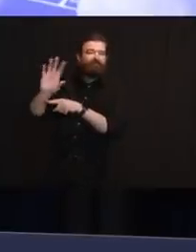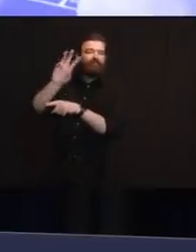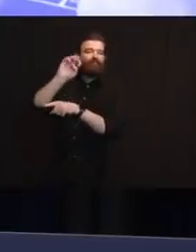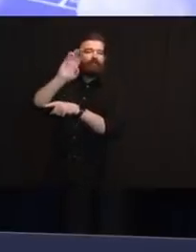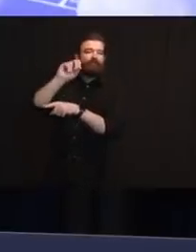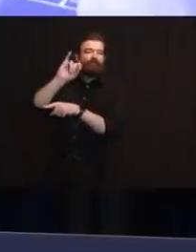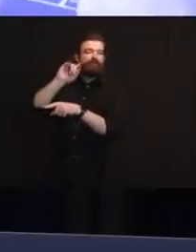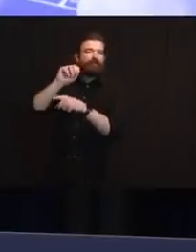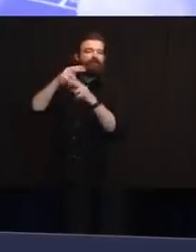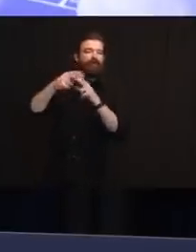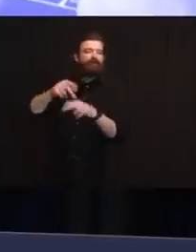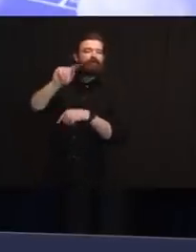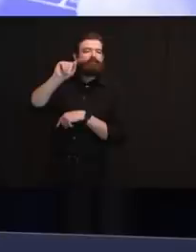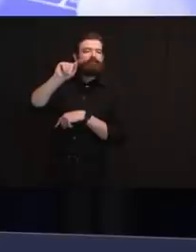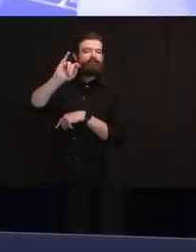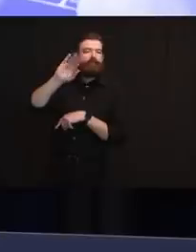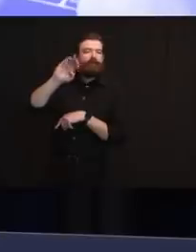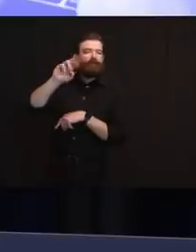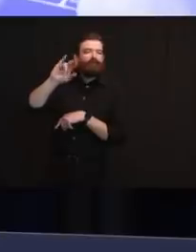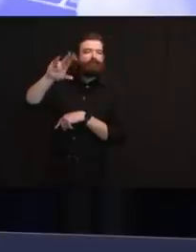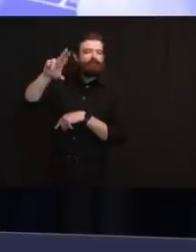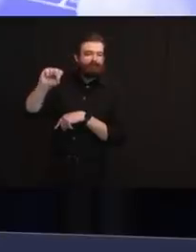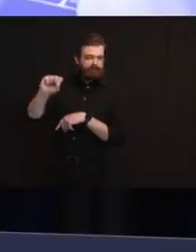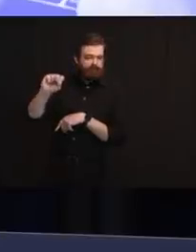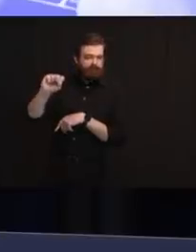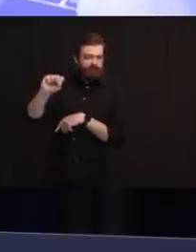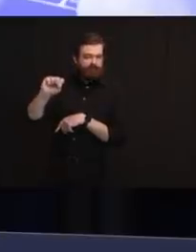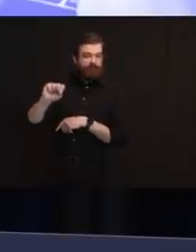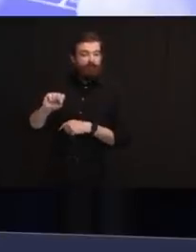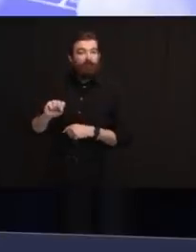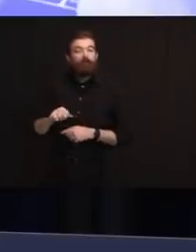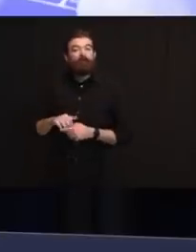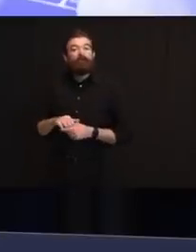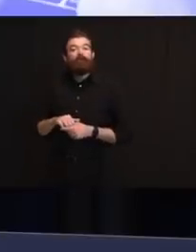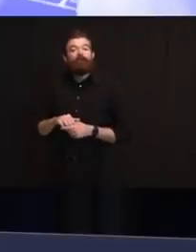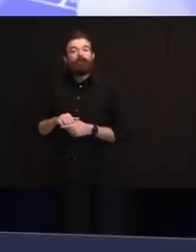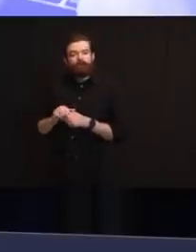are expecting only